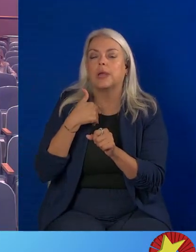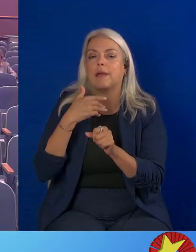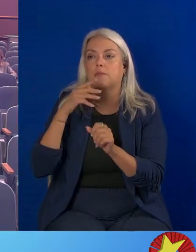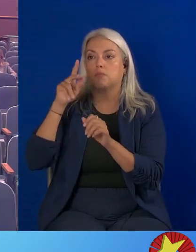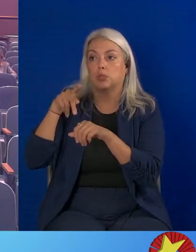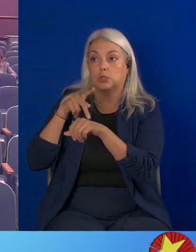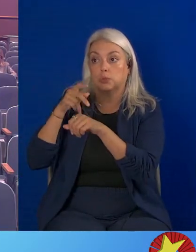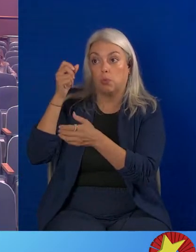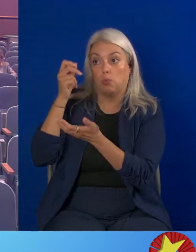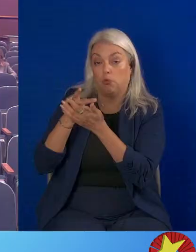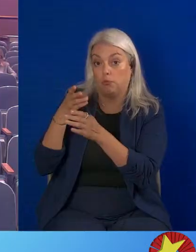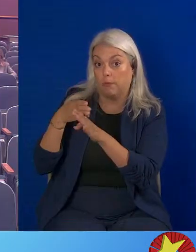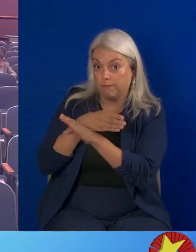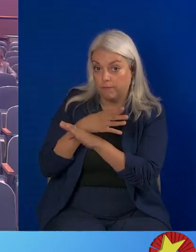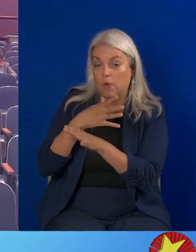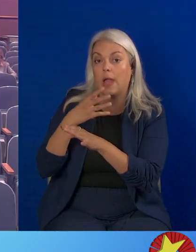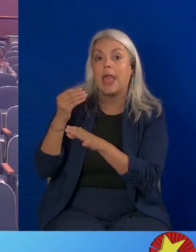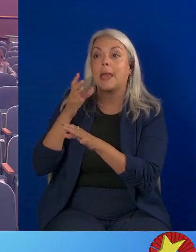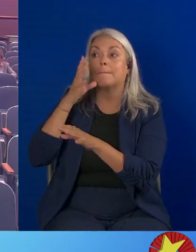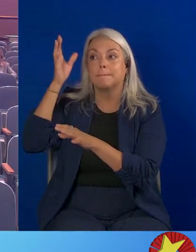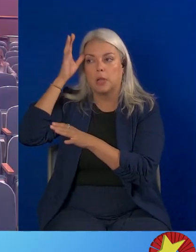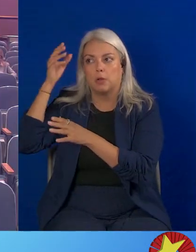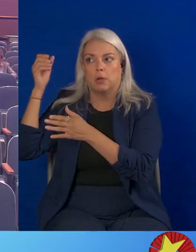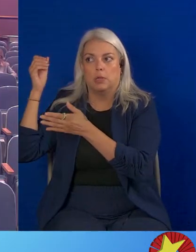approval and documented parental consent.